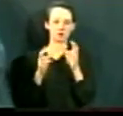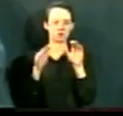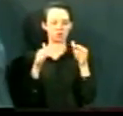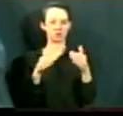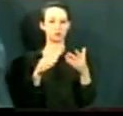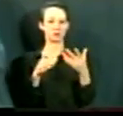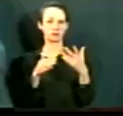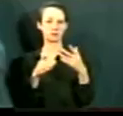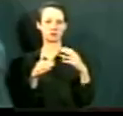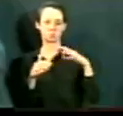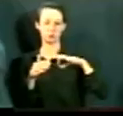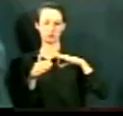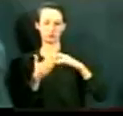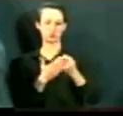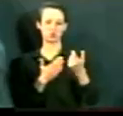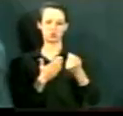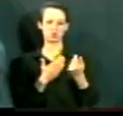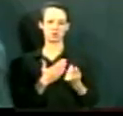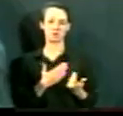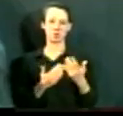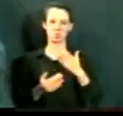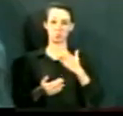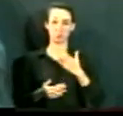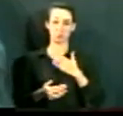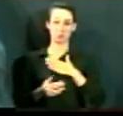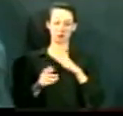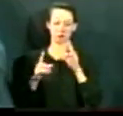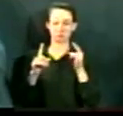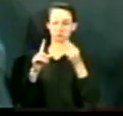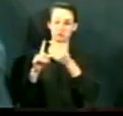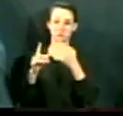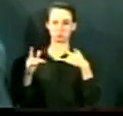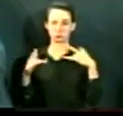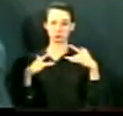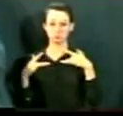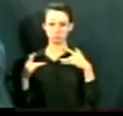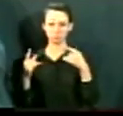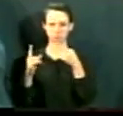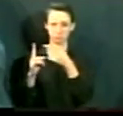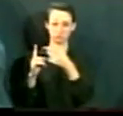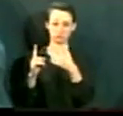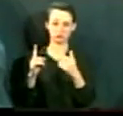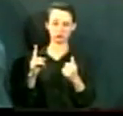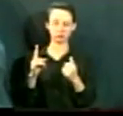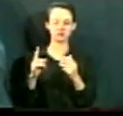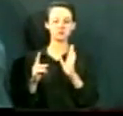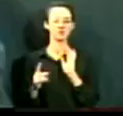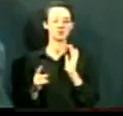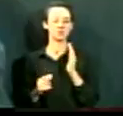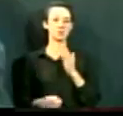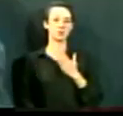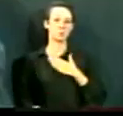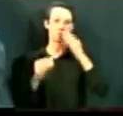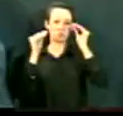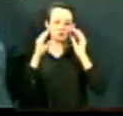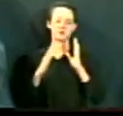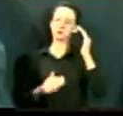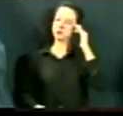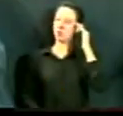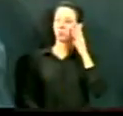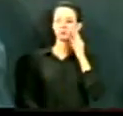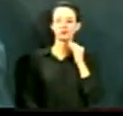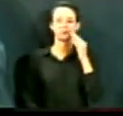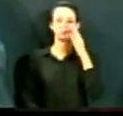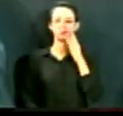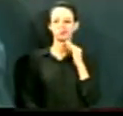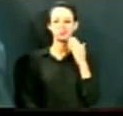my biggest concern is that for our teachers that are, we all know what teachers go through and all that they do